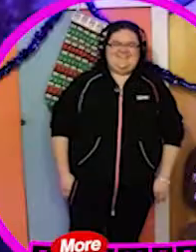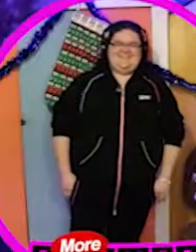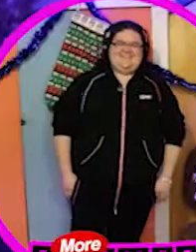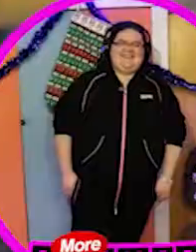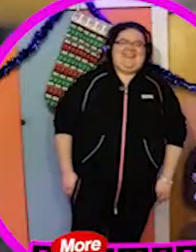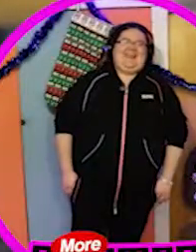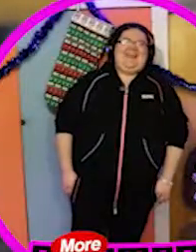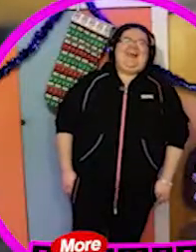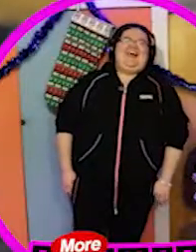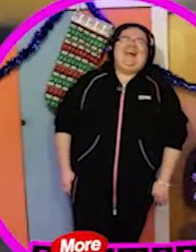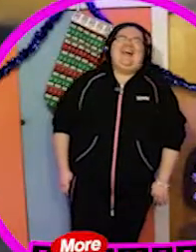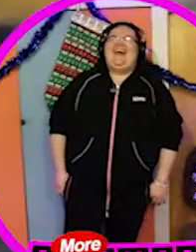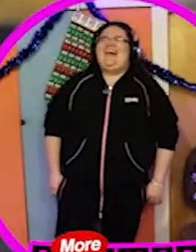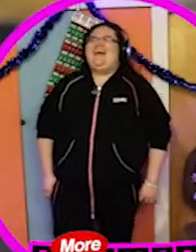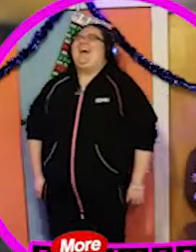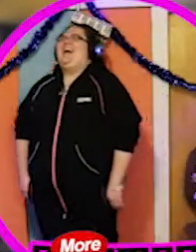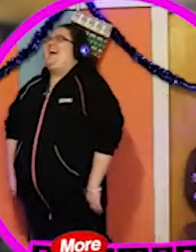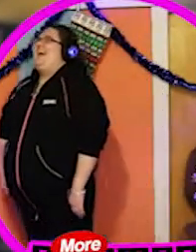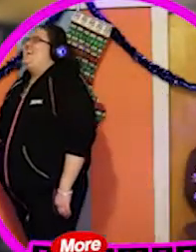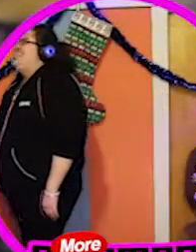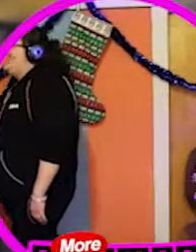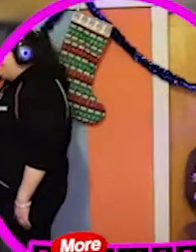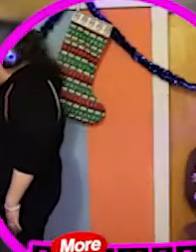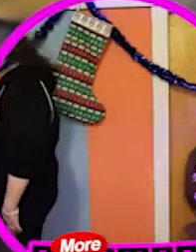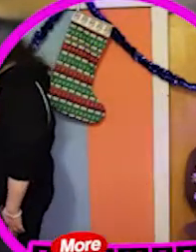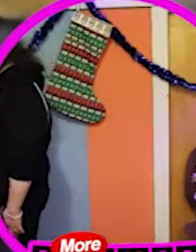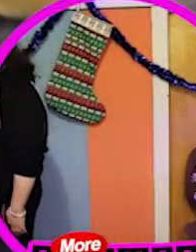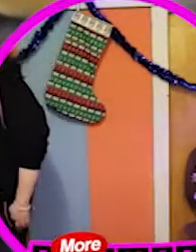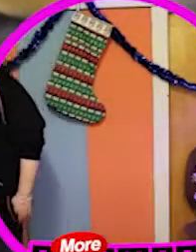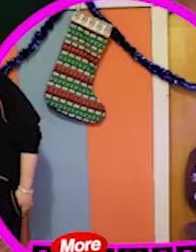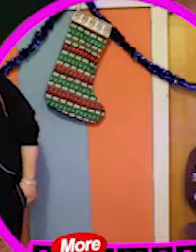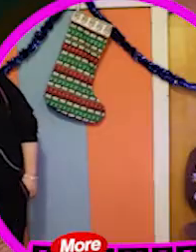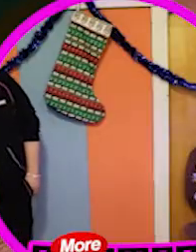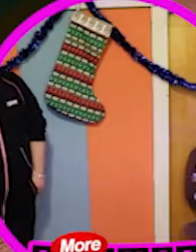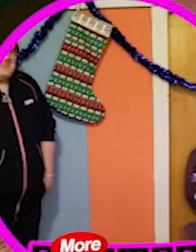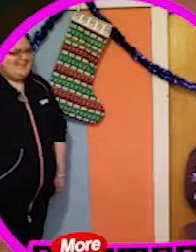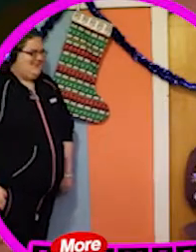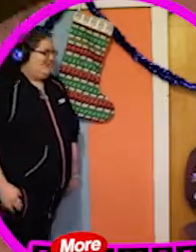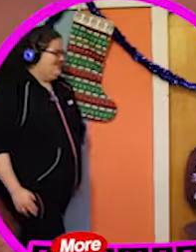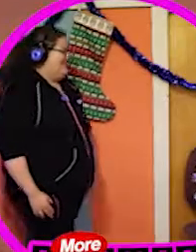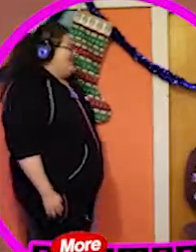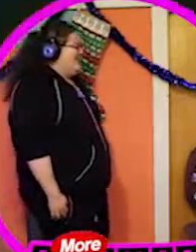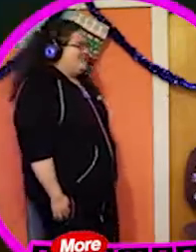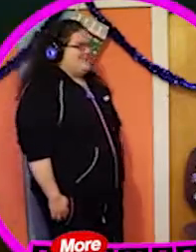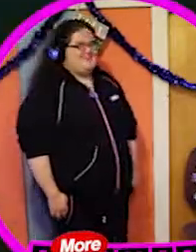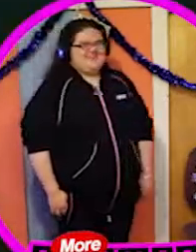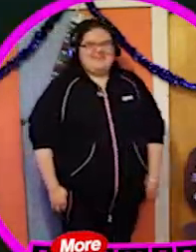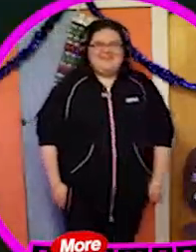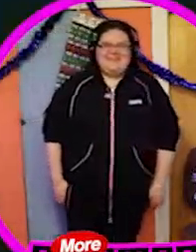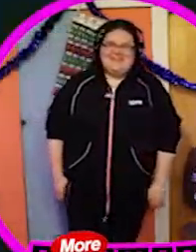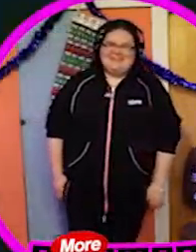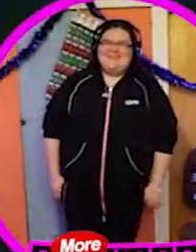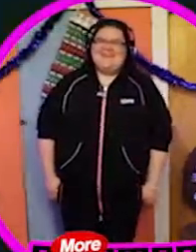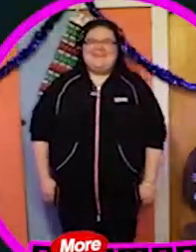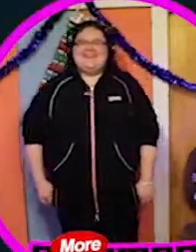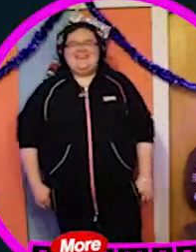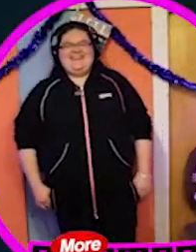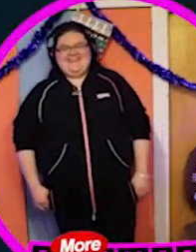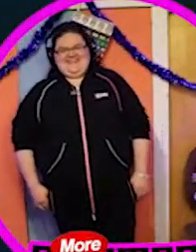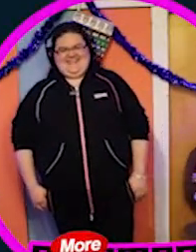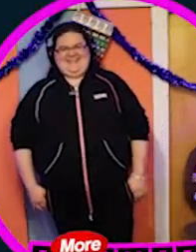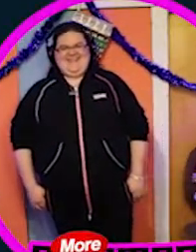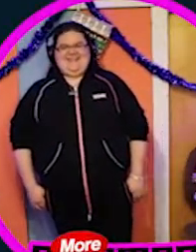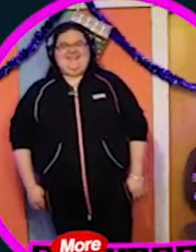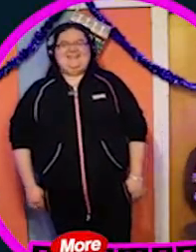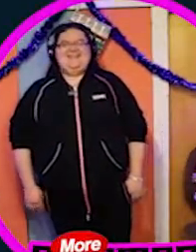Oh, shit! Oh, shit! Actually falling off, naturally. Oh, that was funny, that was a good one.